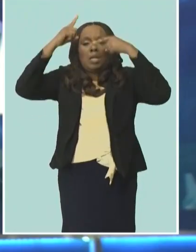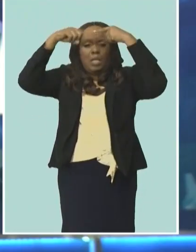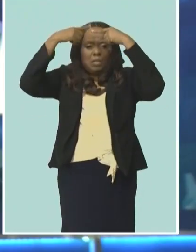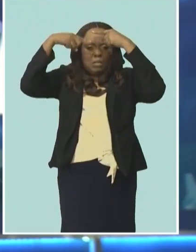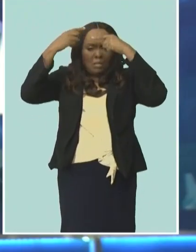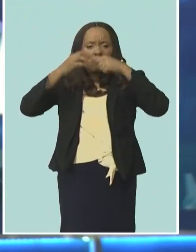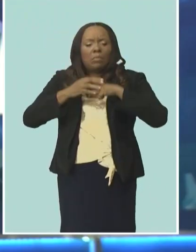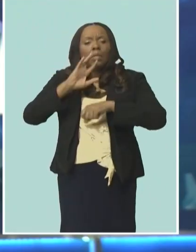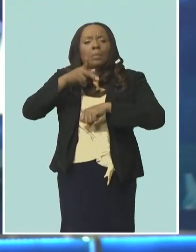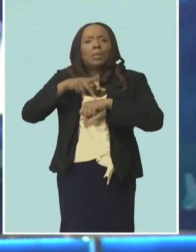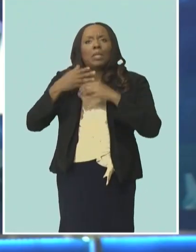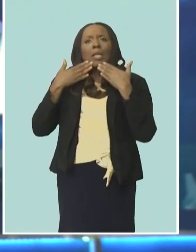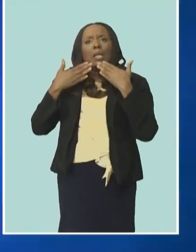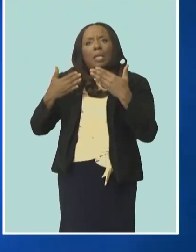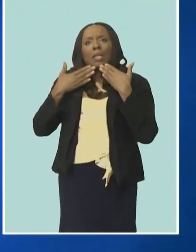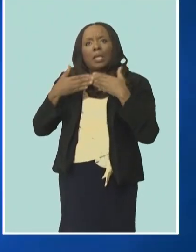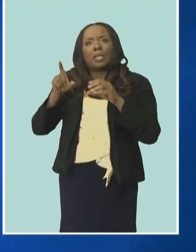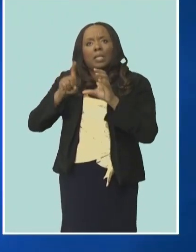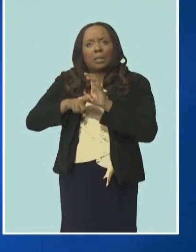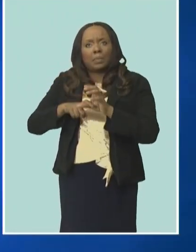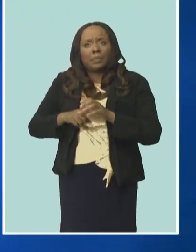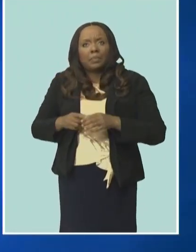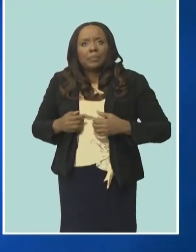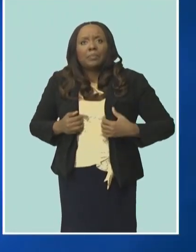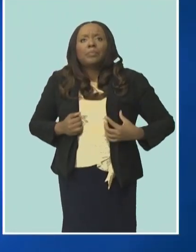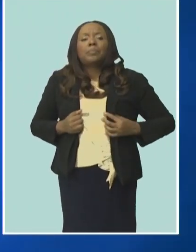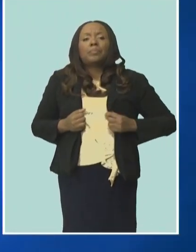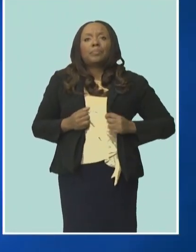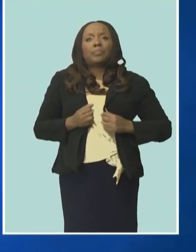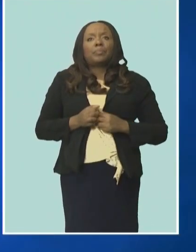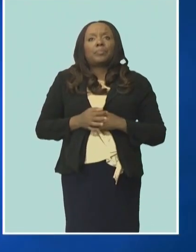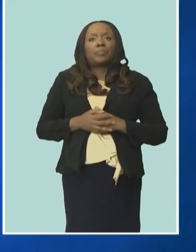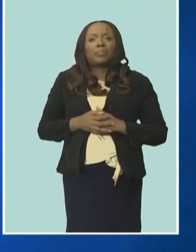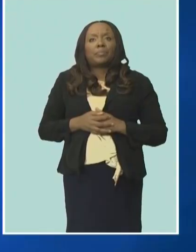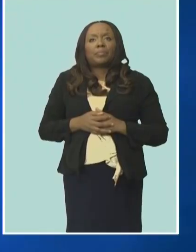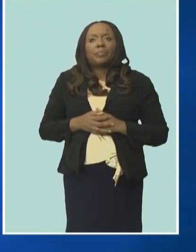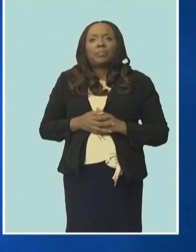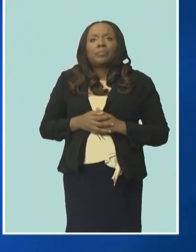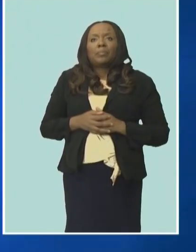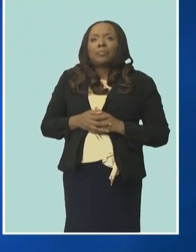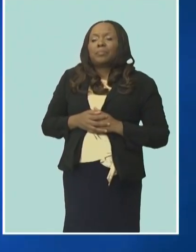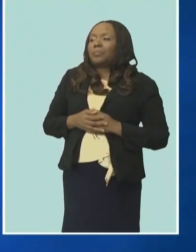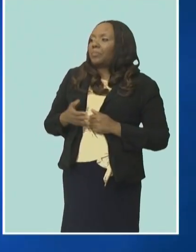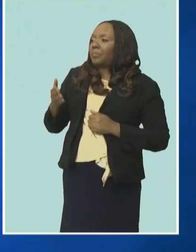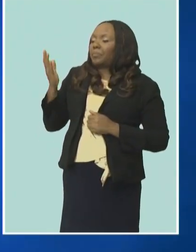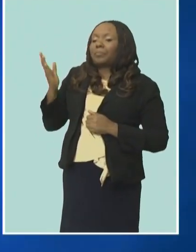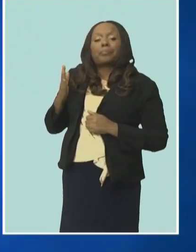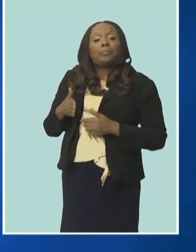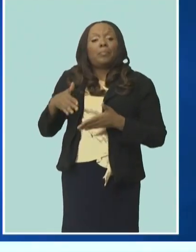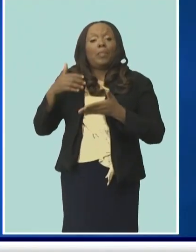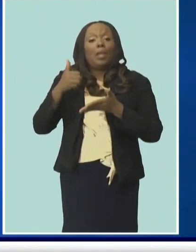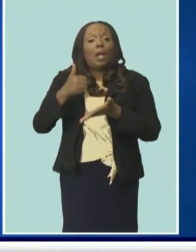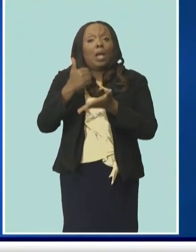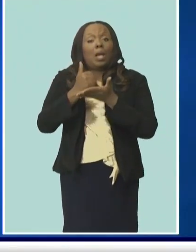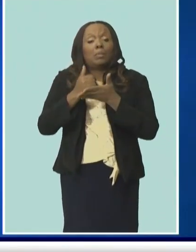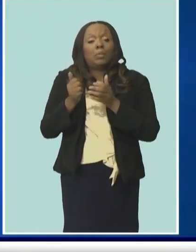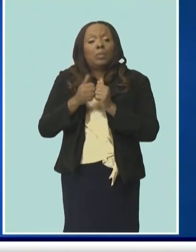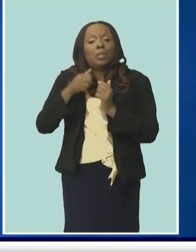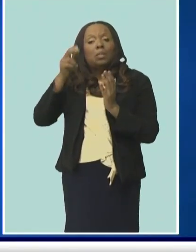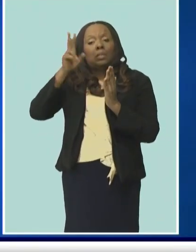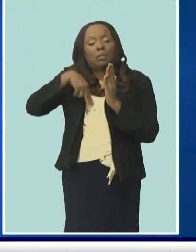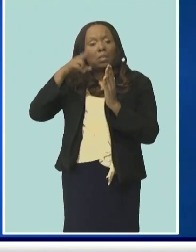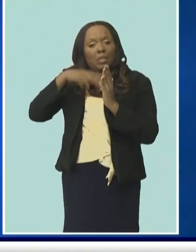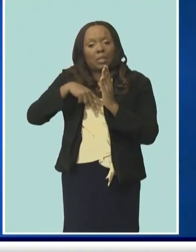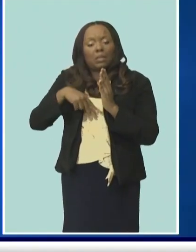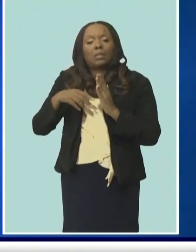their support. So it assists them or helps them with their reading so that they become more